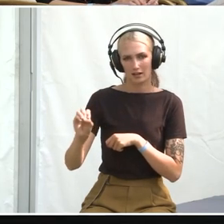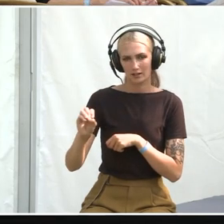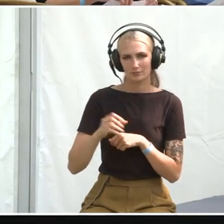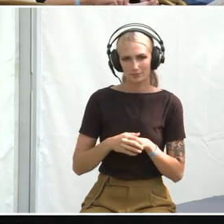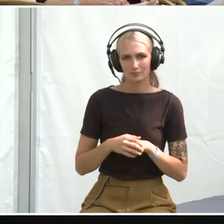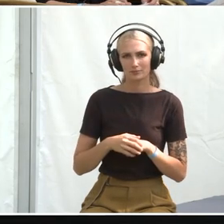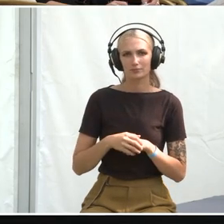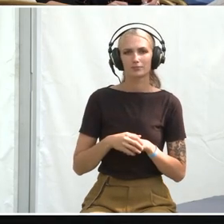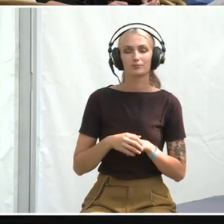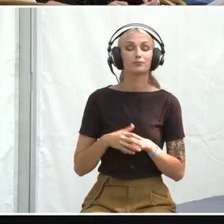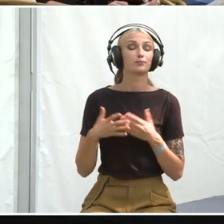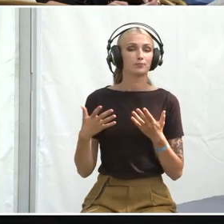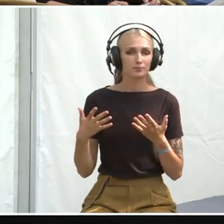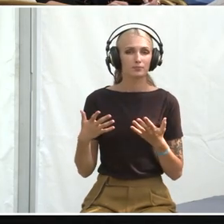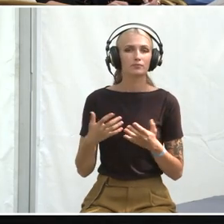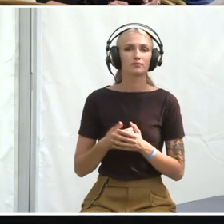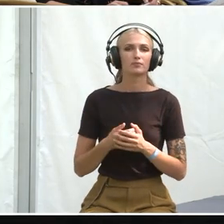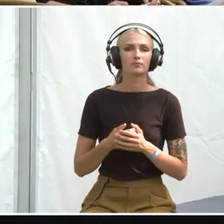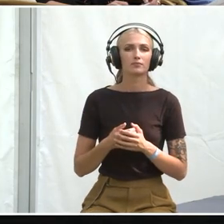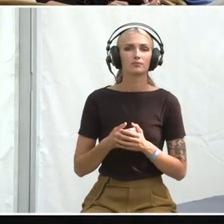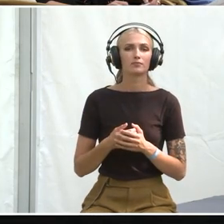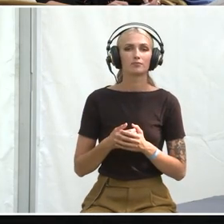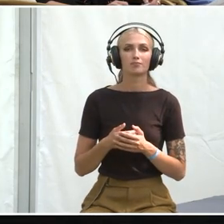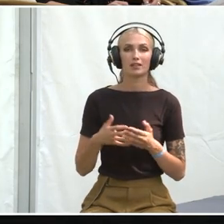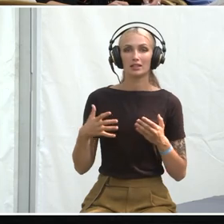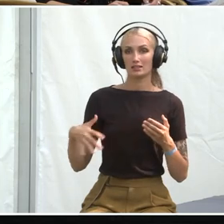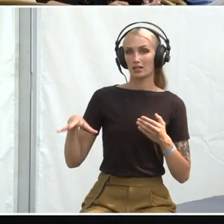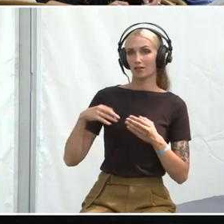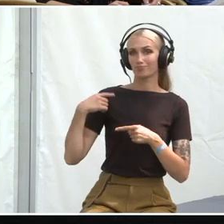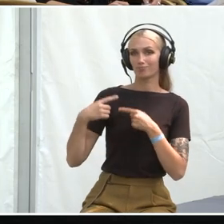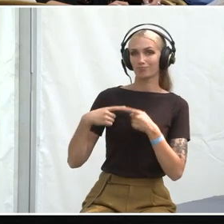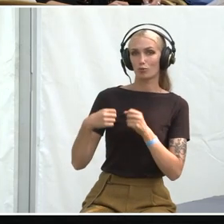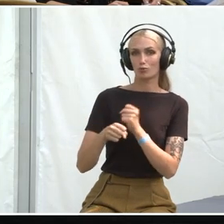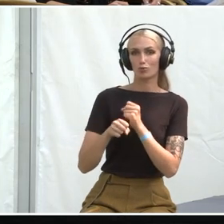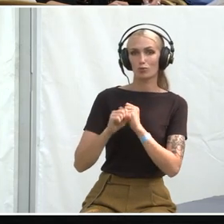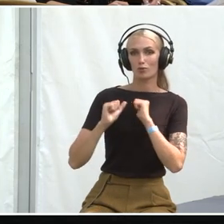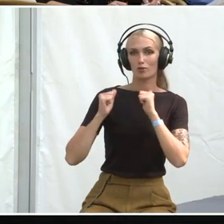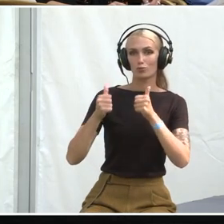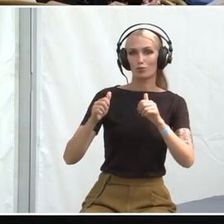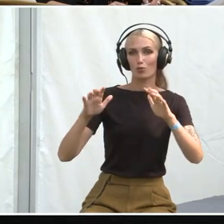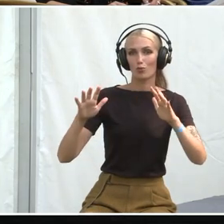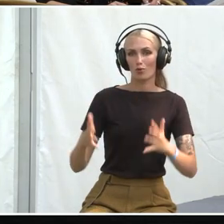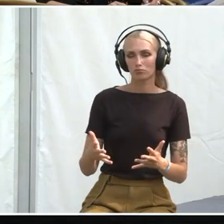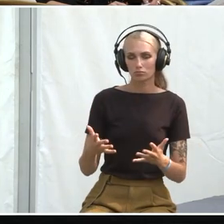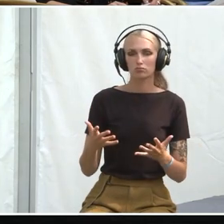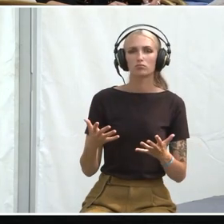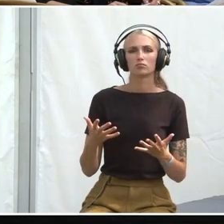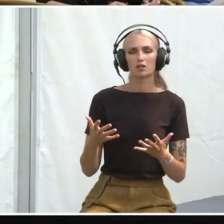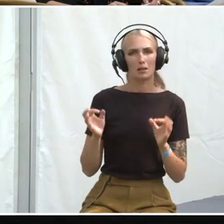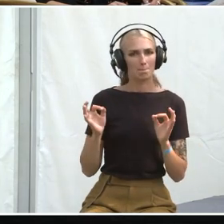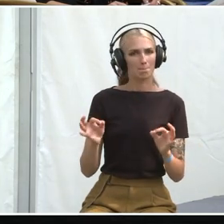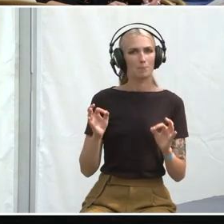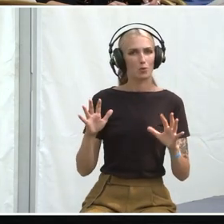There you go. So in order for this to work, speaking about dialectical behavior, in order for this to work in a proper